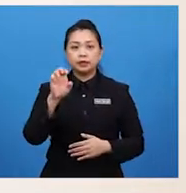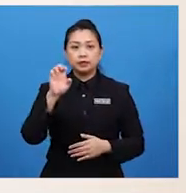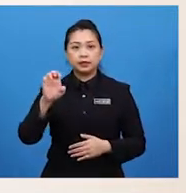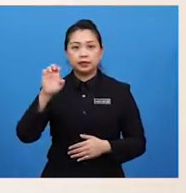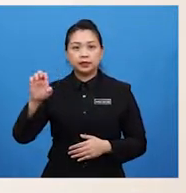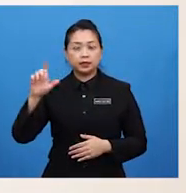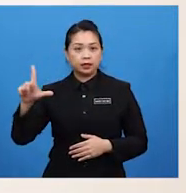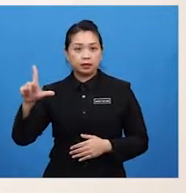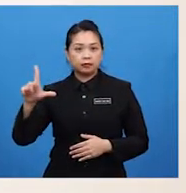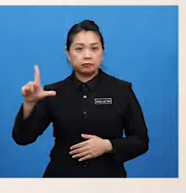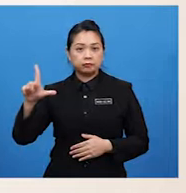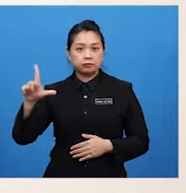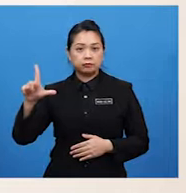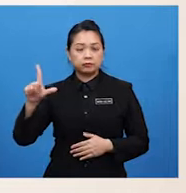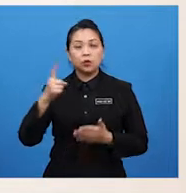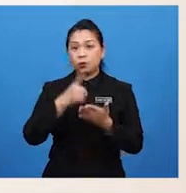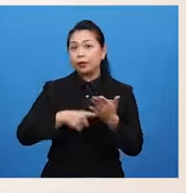TEEEL. What is